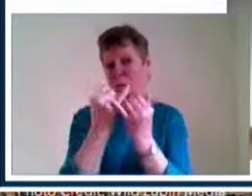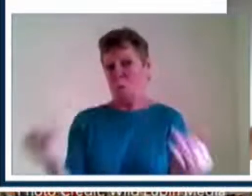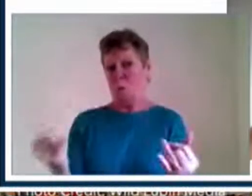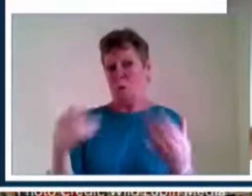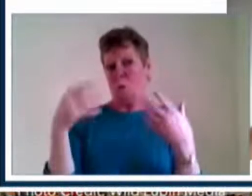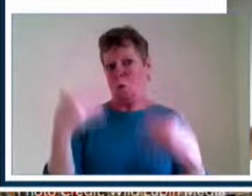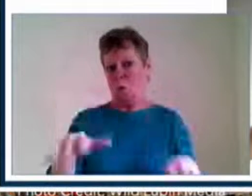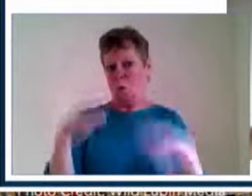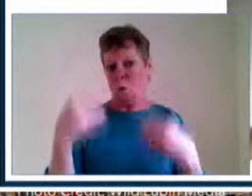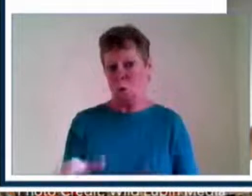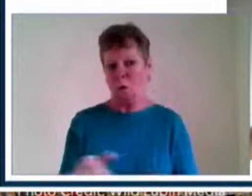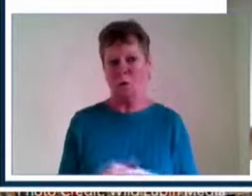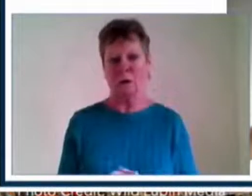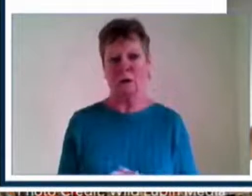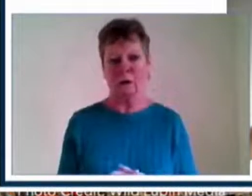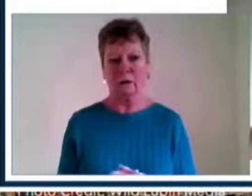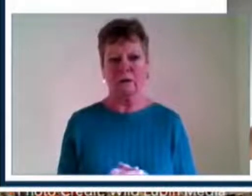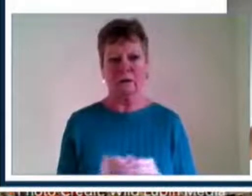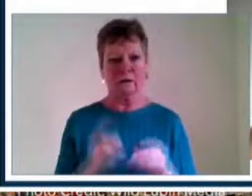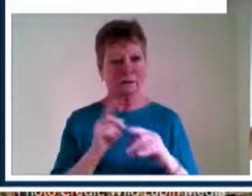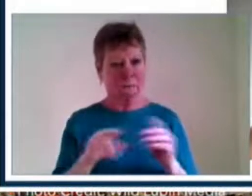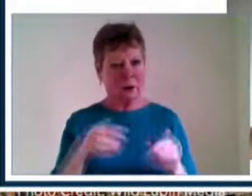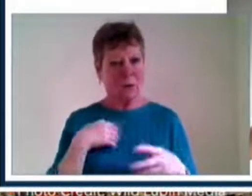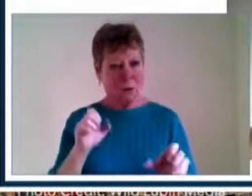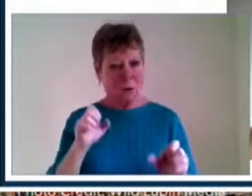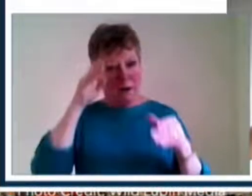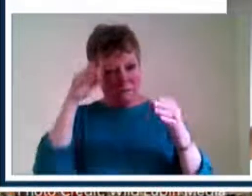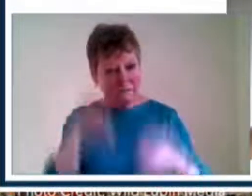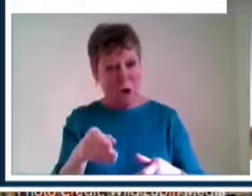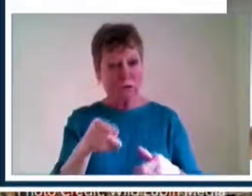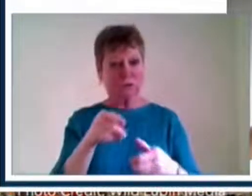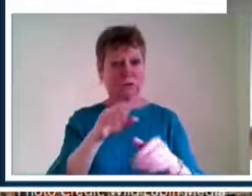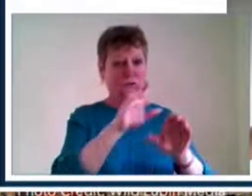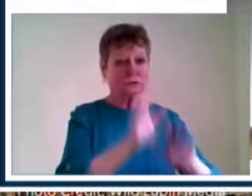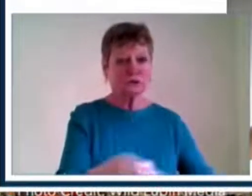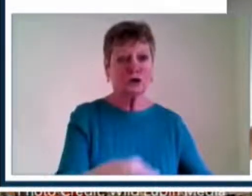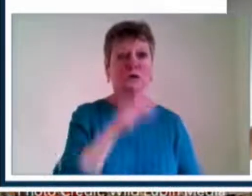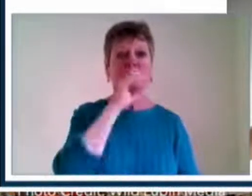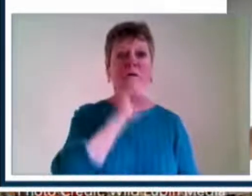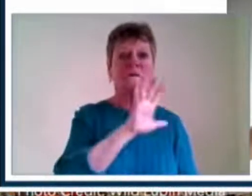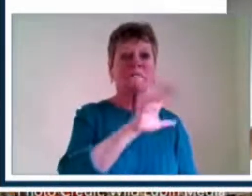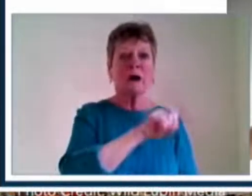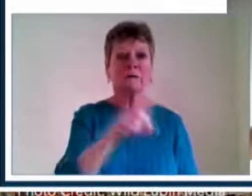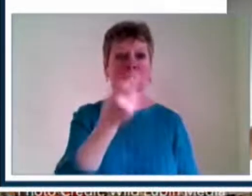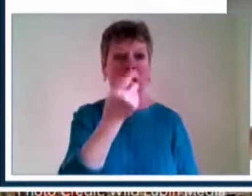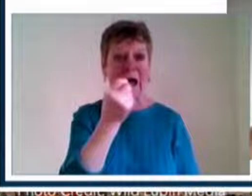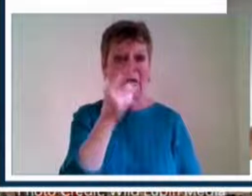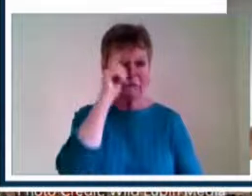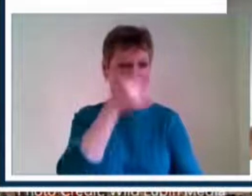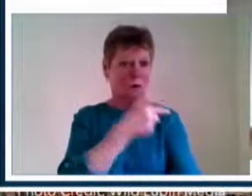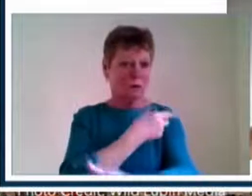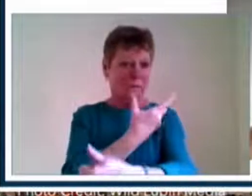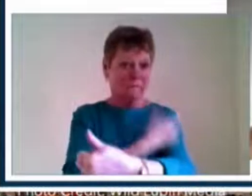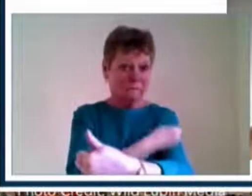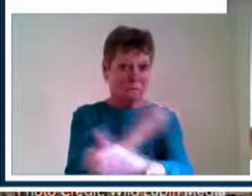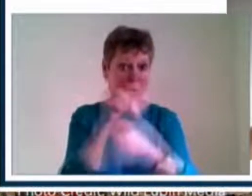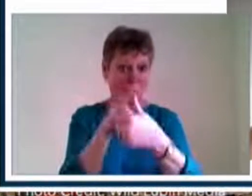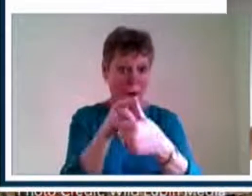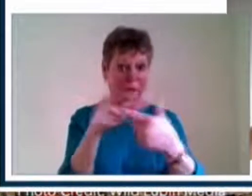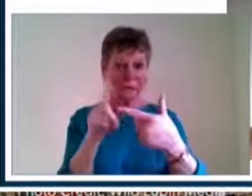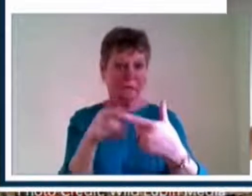So as you know, we're focused on getting first and second doses to children aged 5 to 11 and booster doses to those 18 and